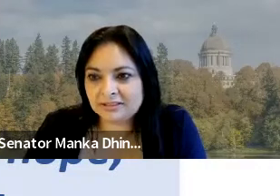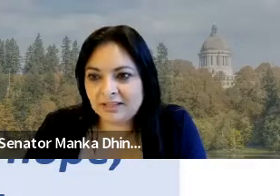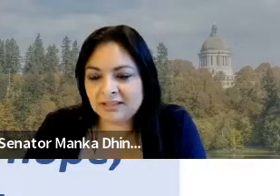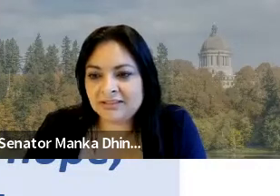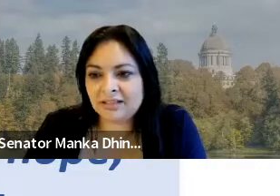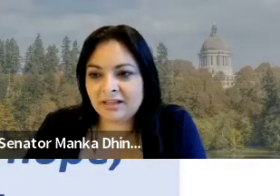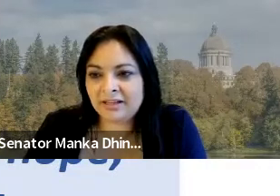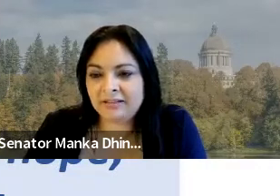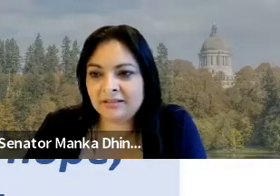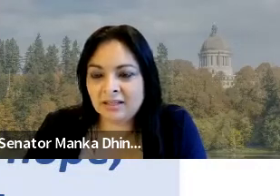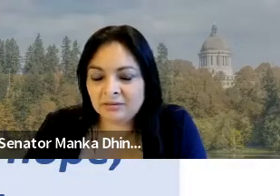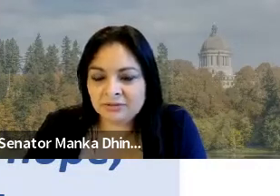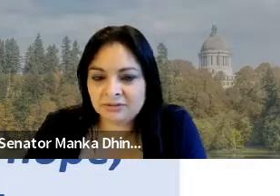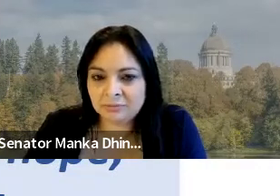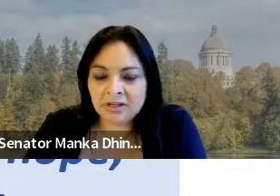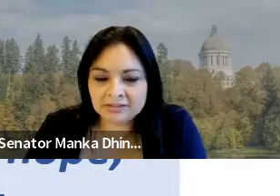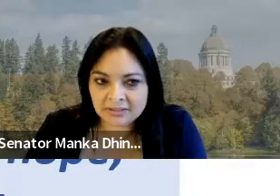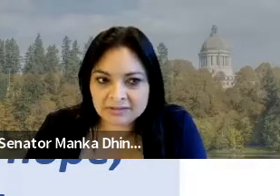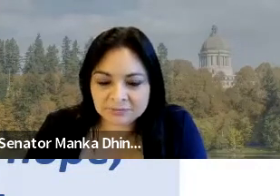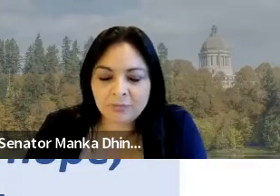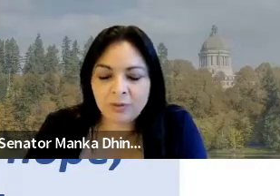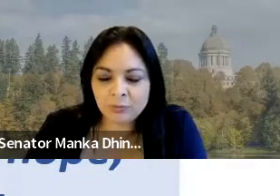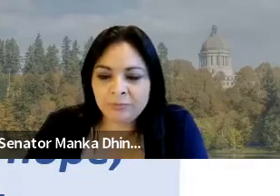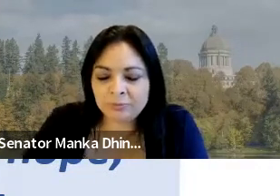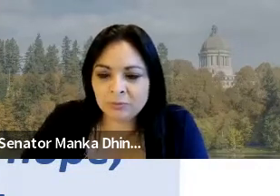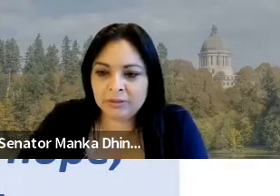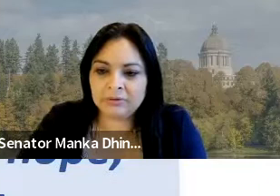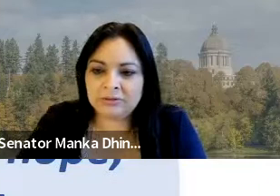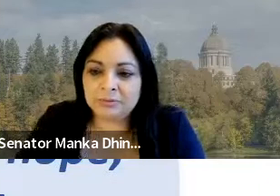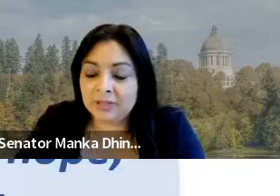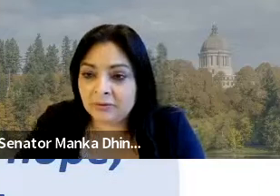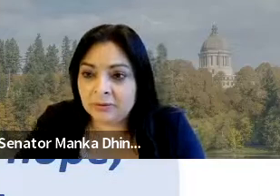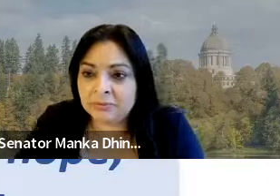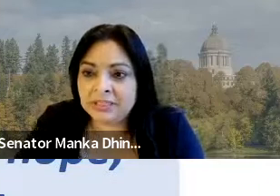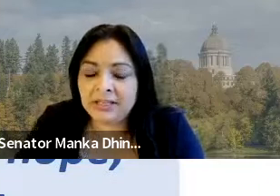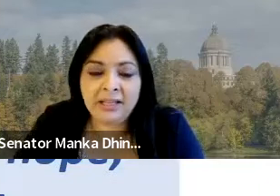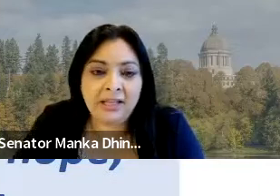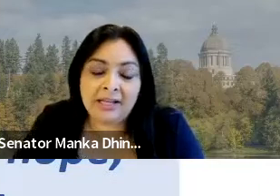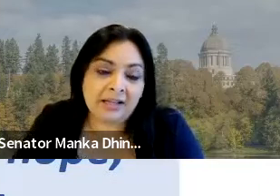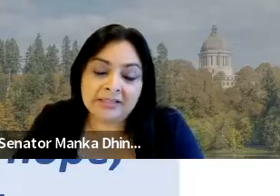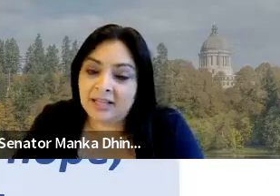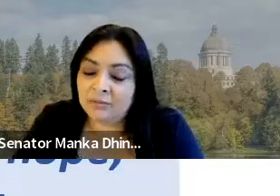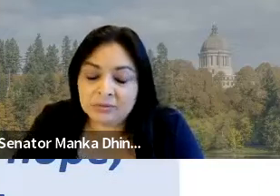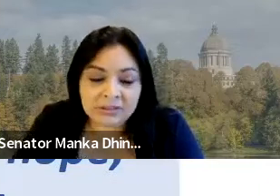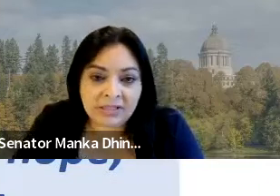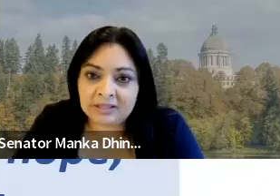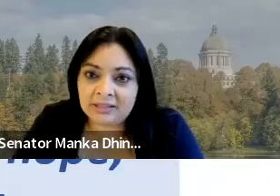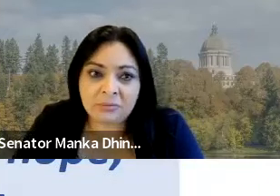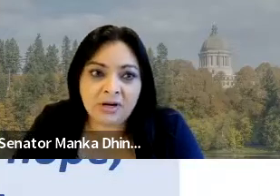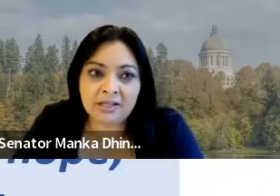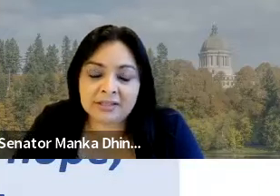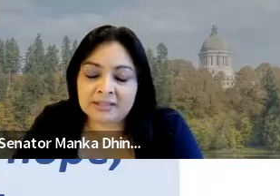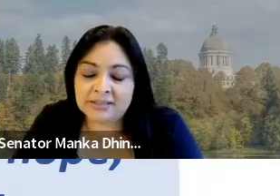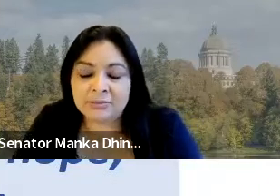this. And I loved the process where people were able to provide their input. And I gotta say, I really like the